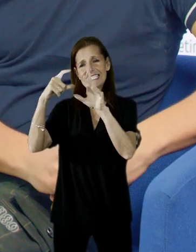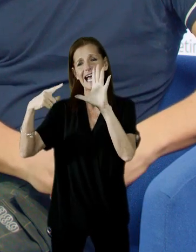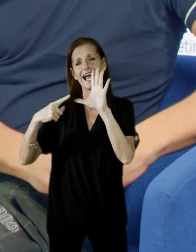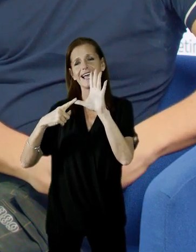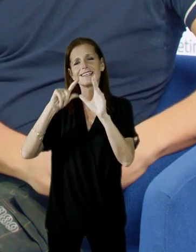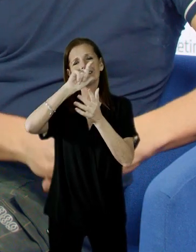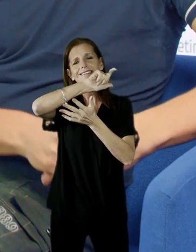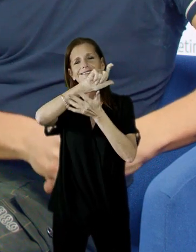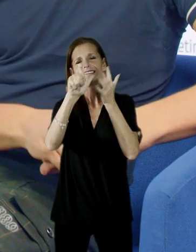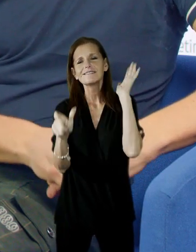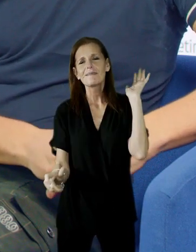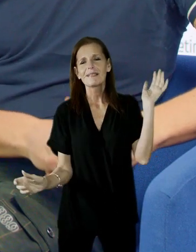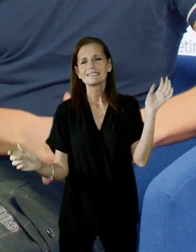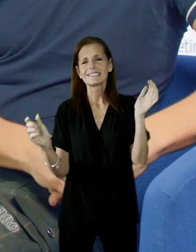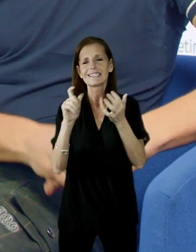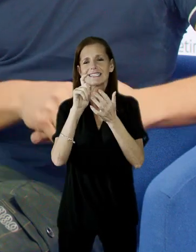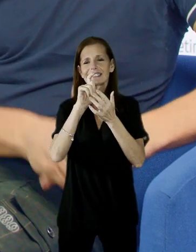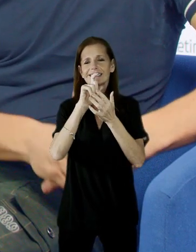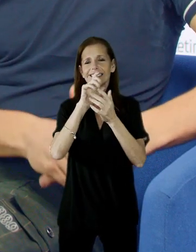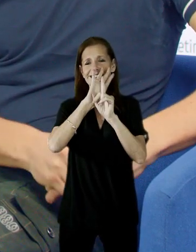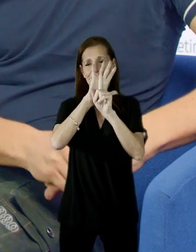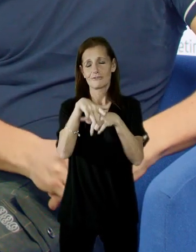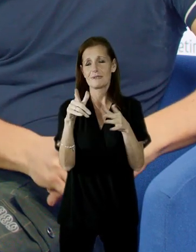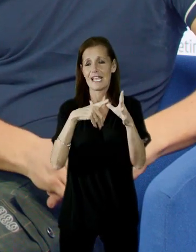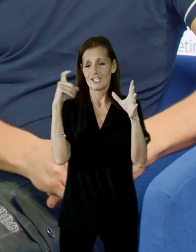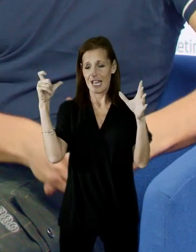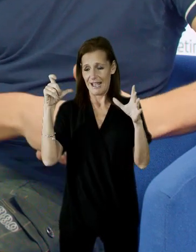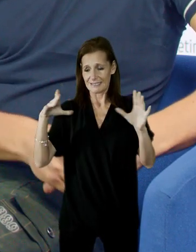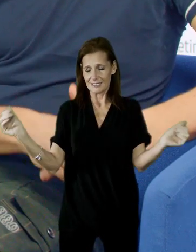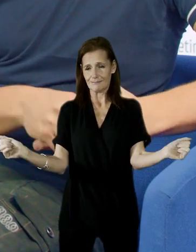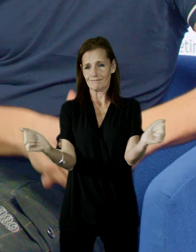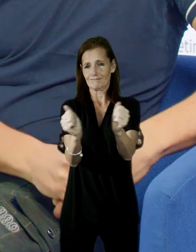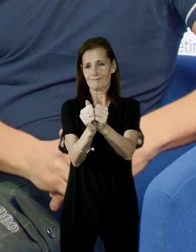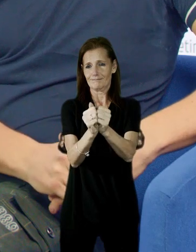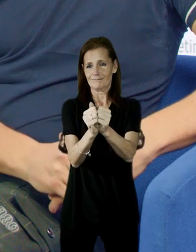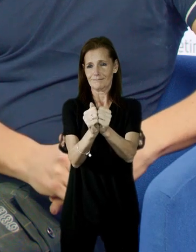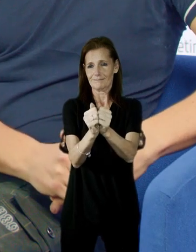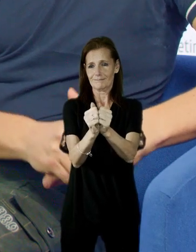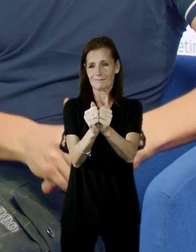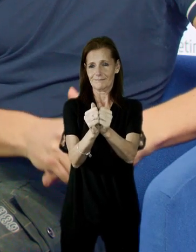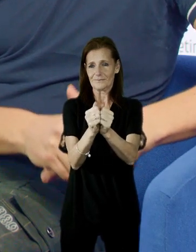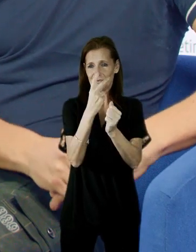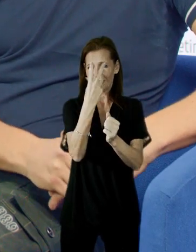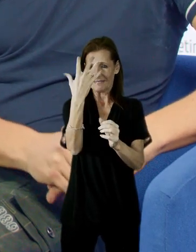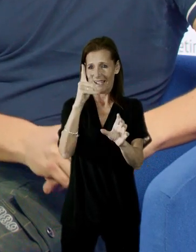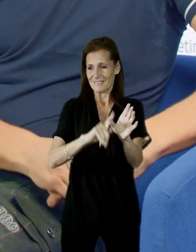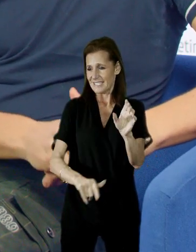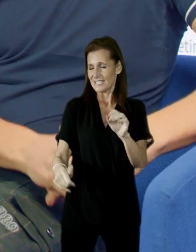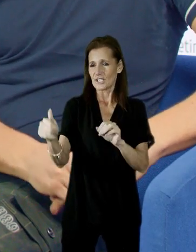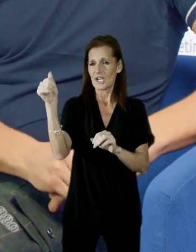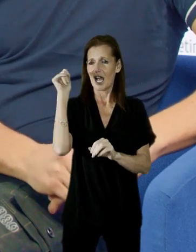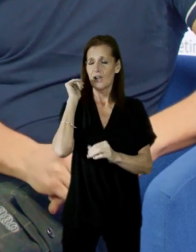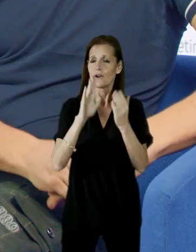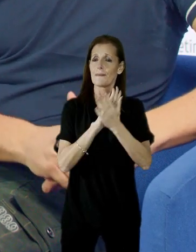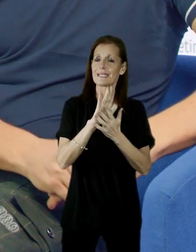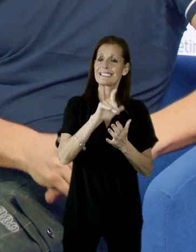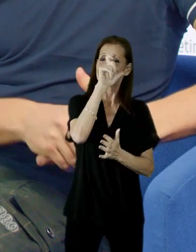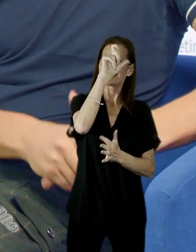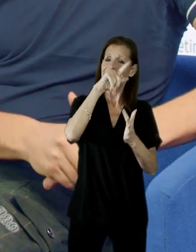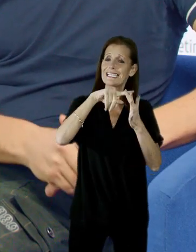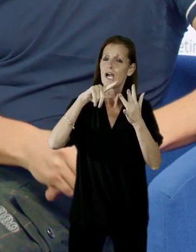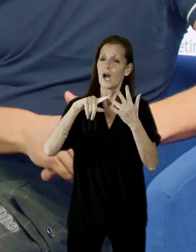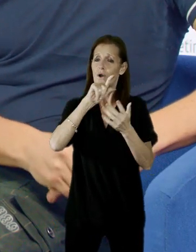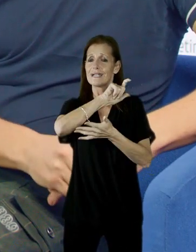passed. And here to tell us a little bit more about that and the project itself is CEO of Disability First and the